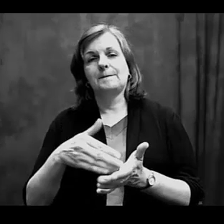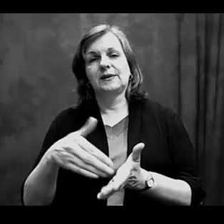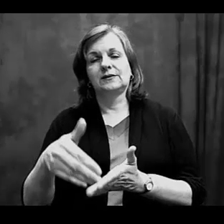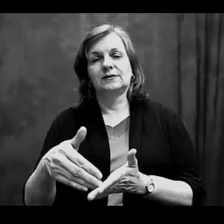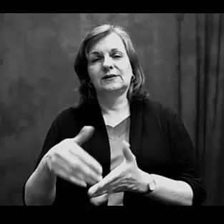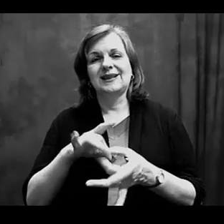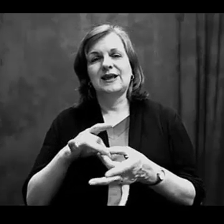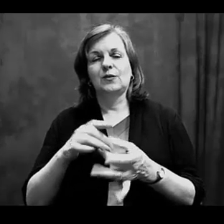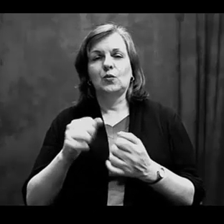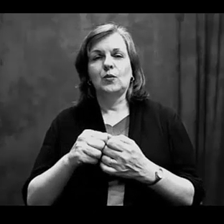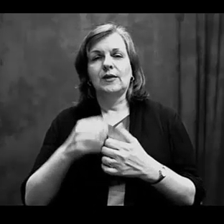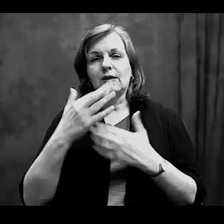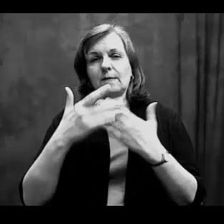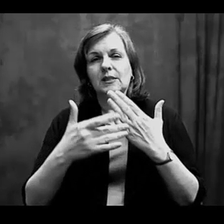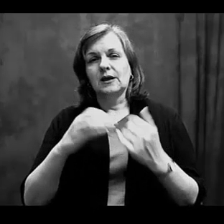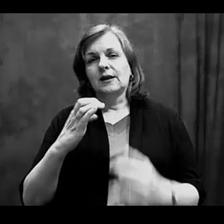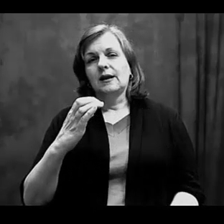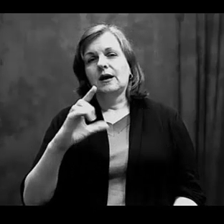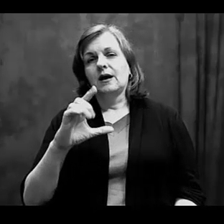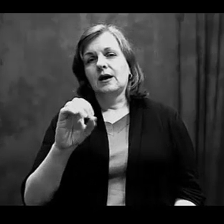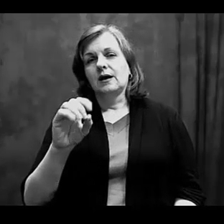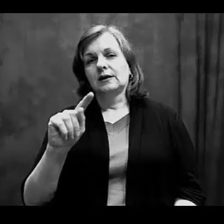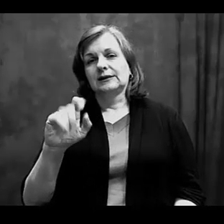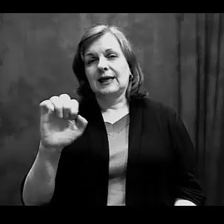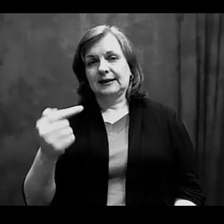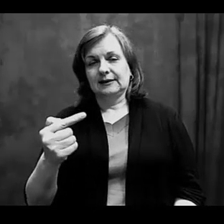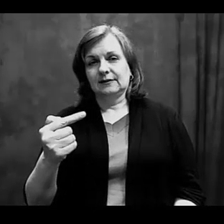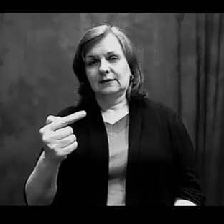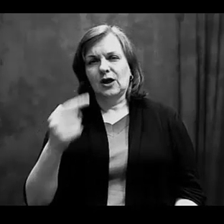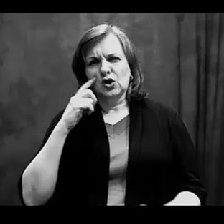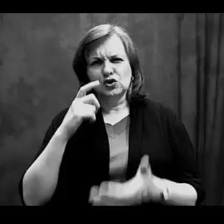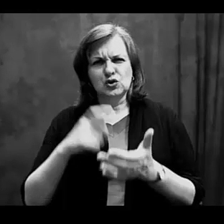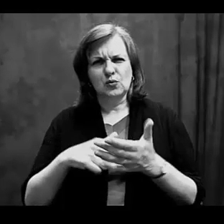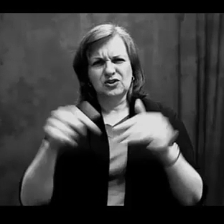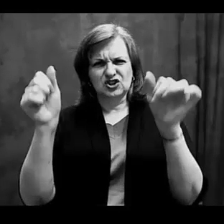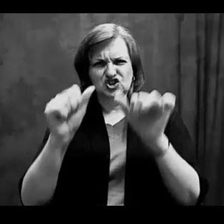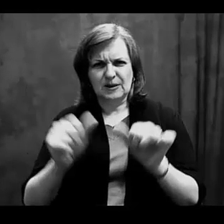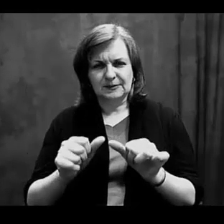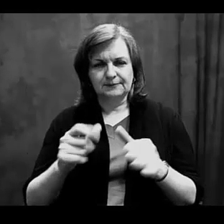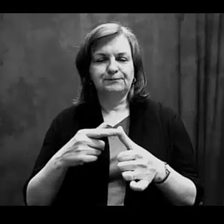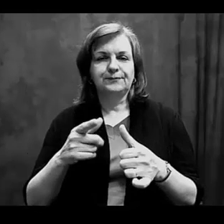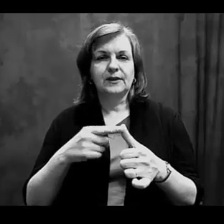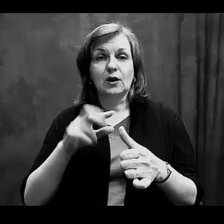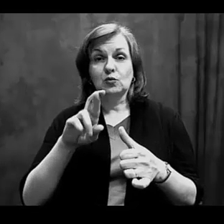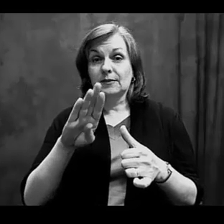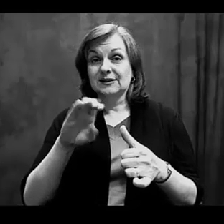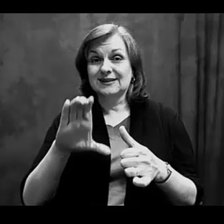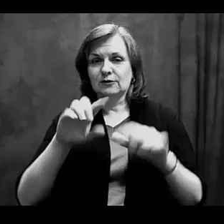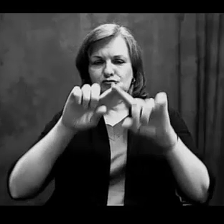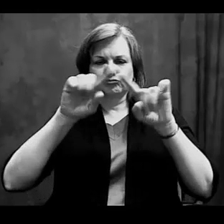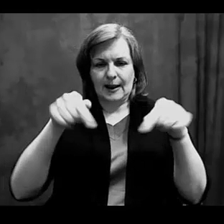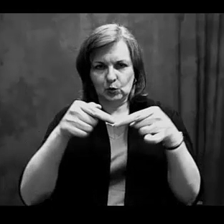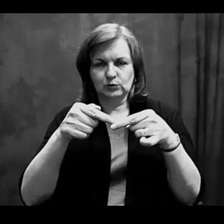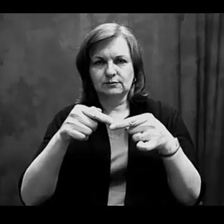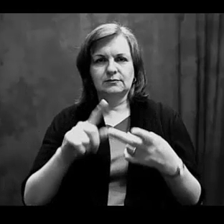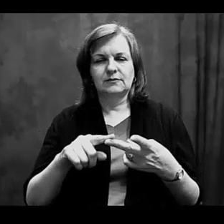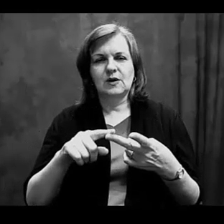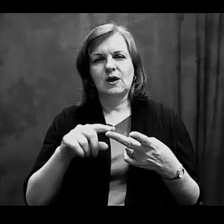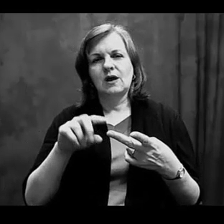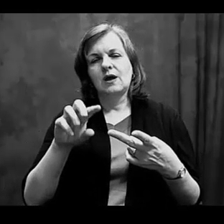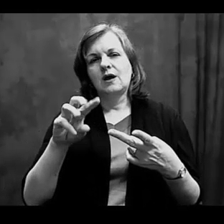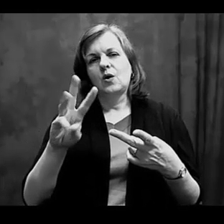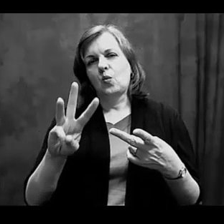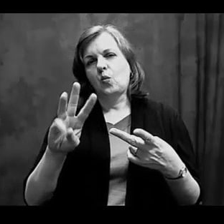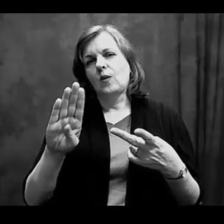quarter to half a million, basically, primarily associated with blood clotting, and we'll look at those later. Notice the